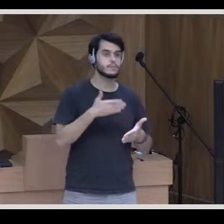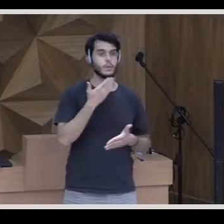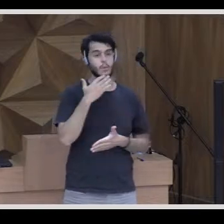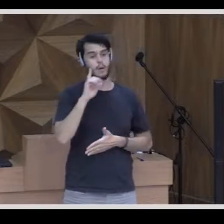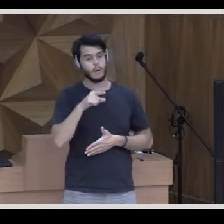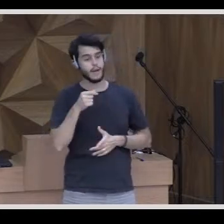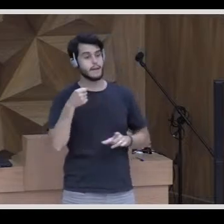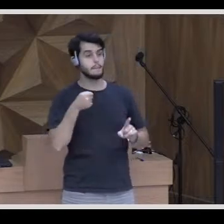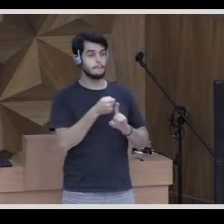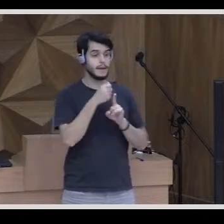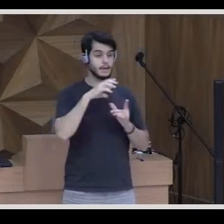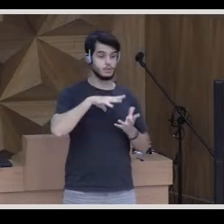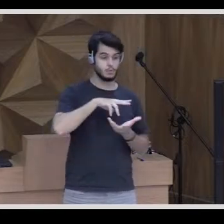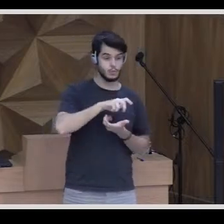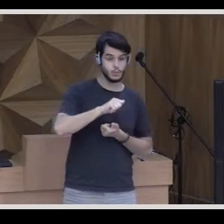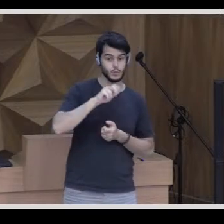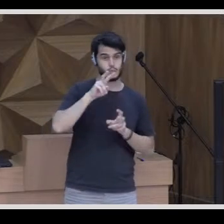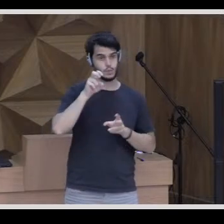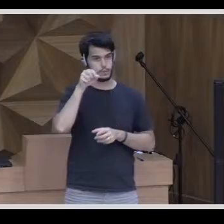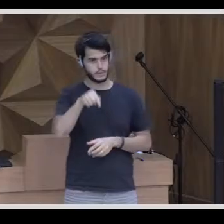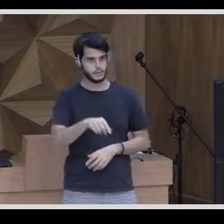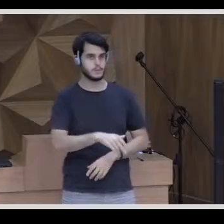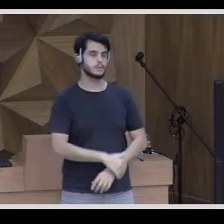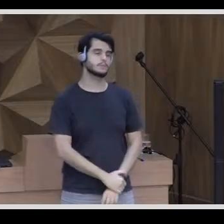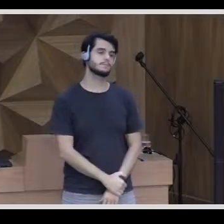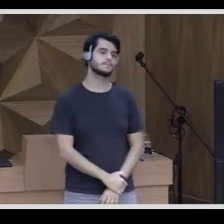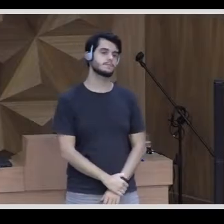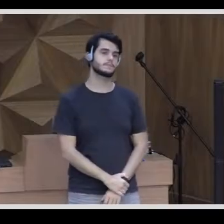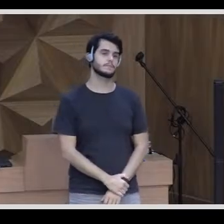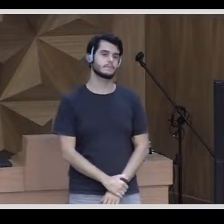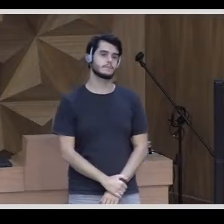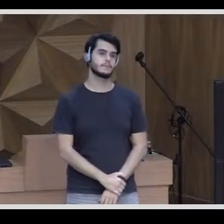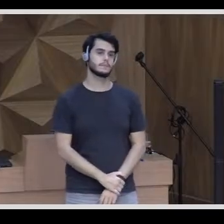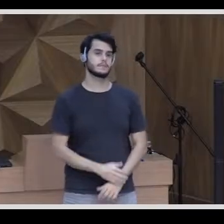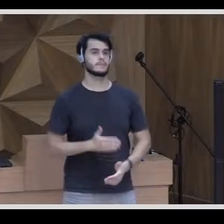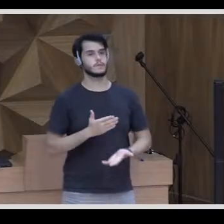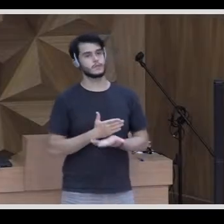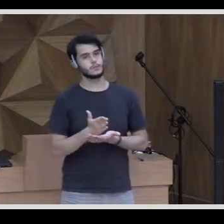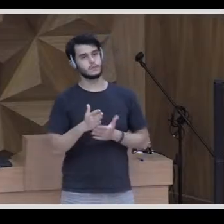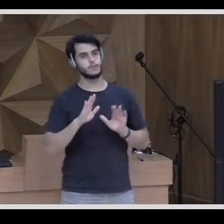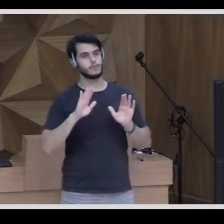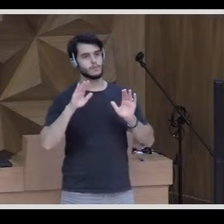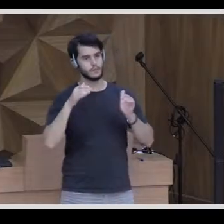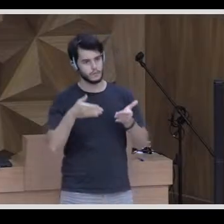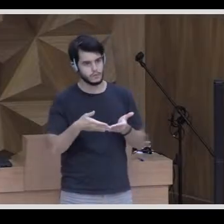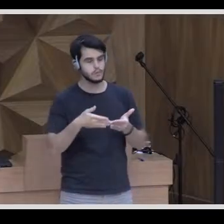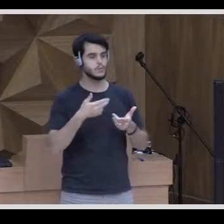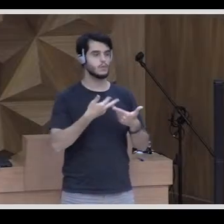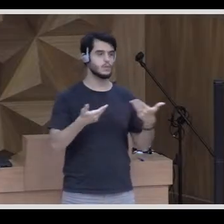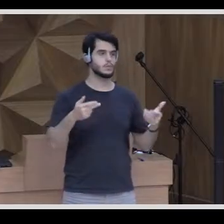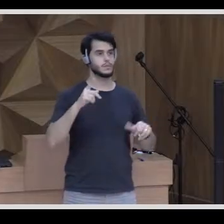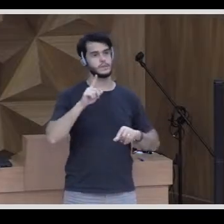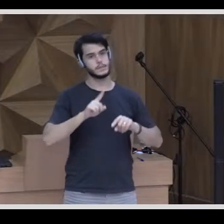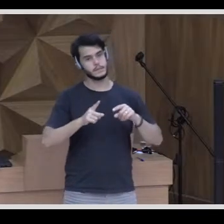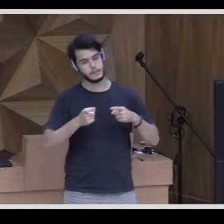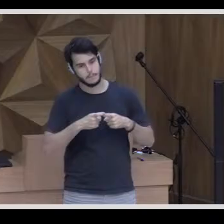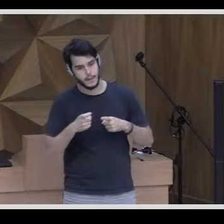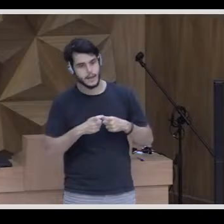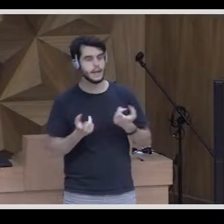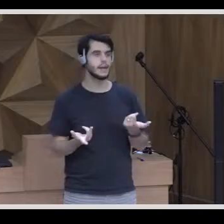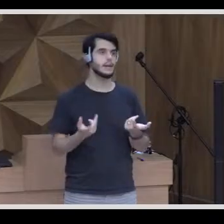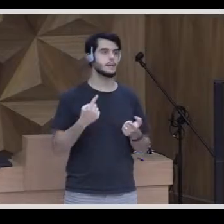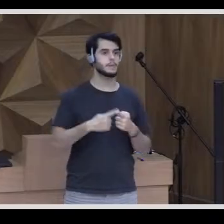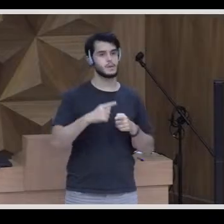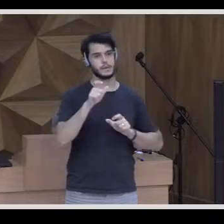we were still sort of focused on medical devices and medical settings because our indigenous population, our Maori communities and our